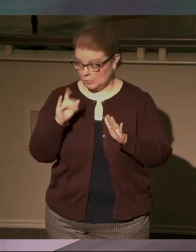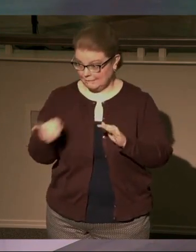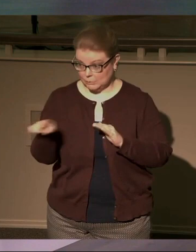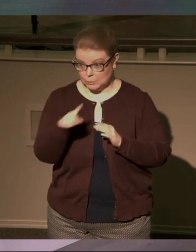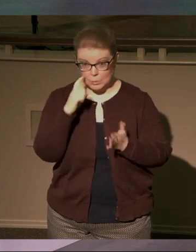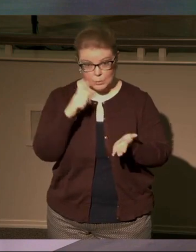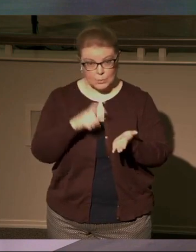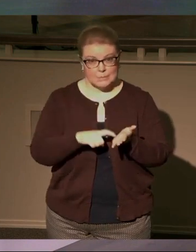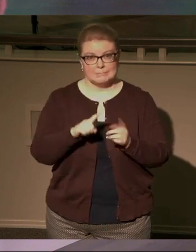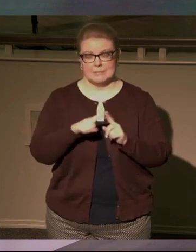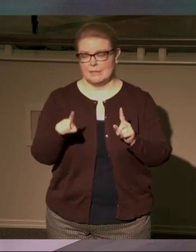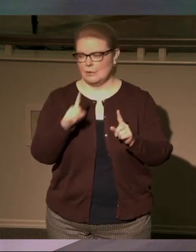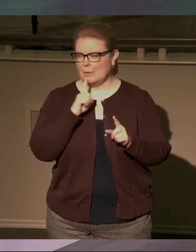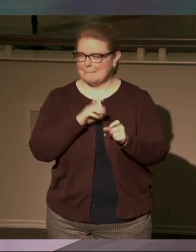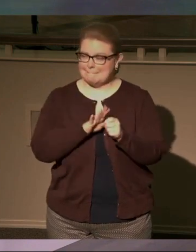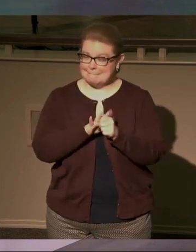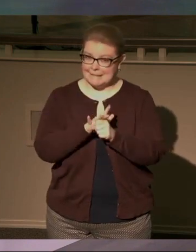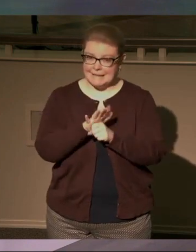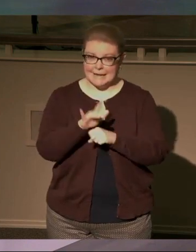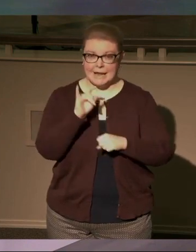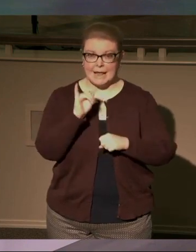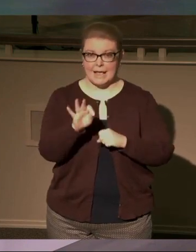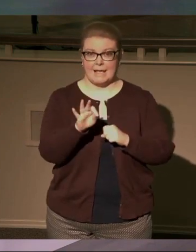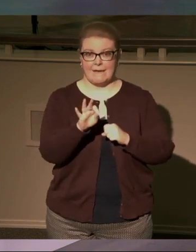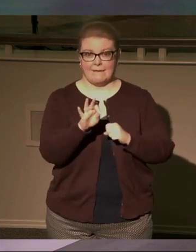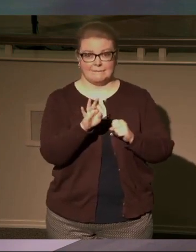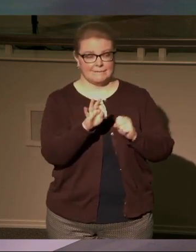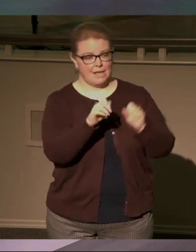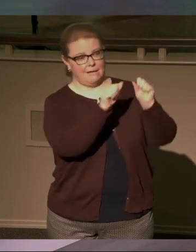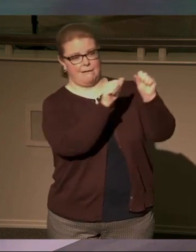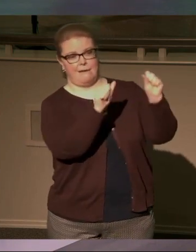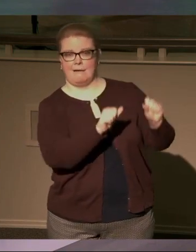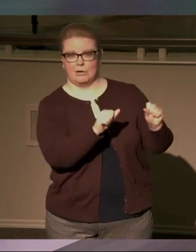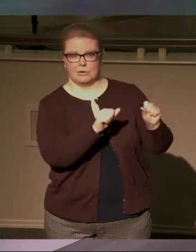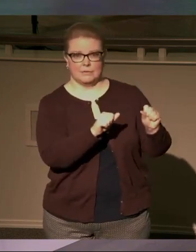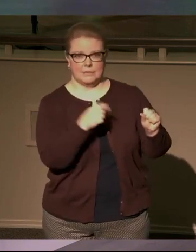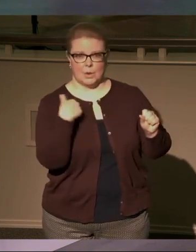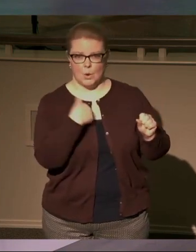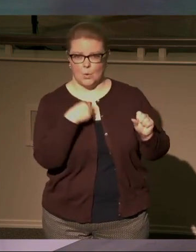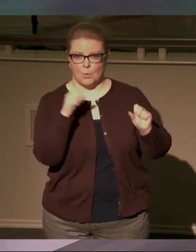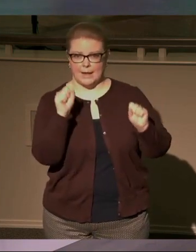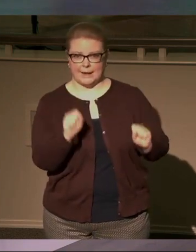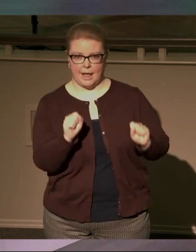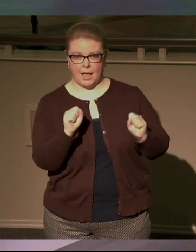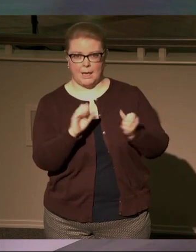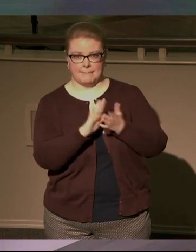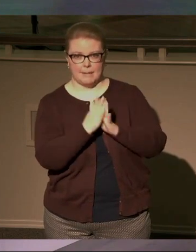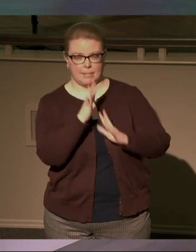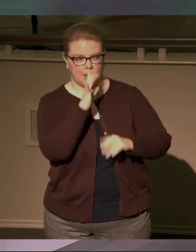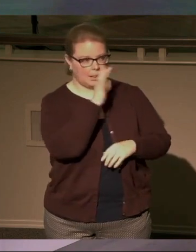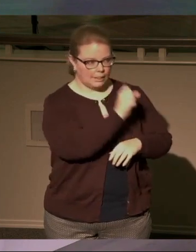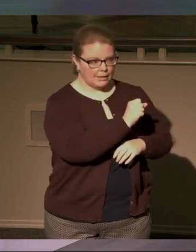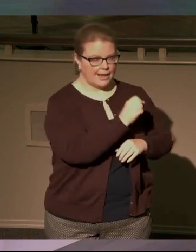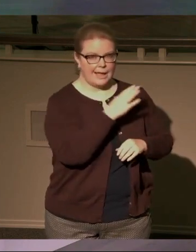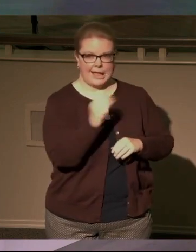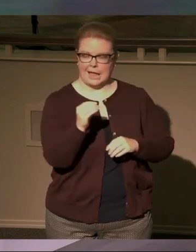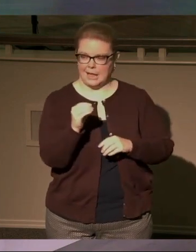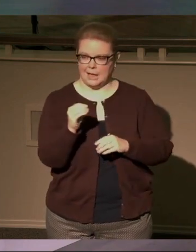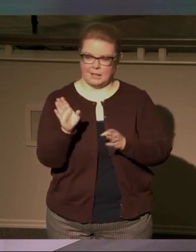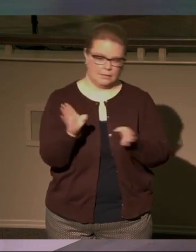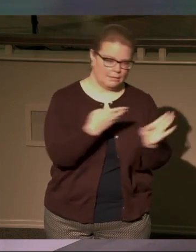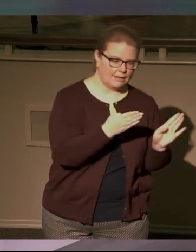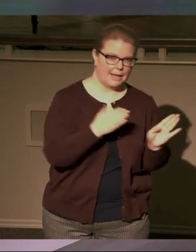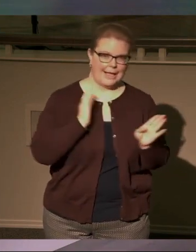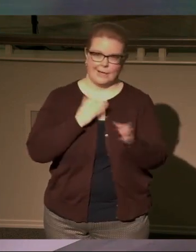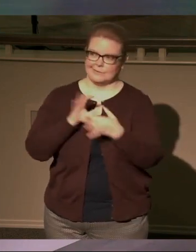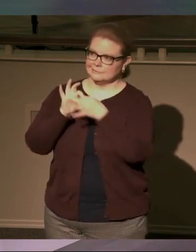are plenty of idols out there that can take your attention away and can disrupt your walk with Jesus.